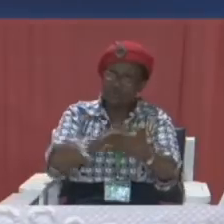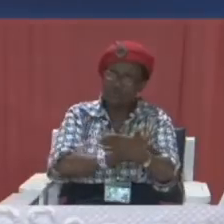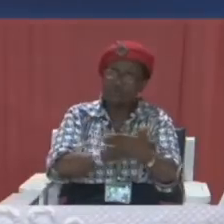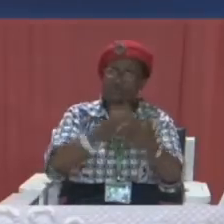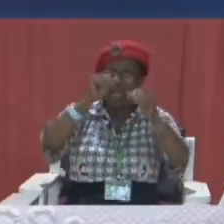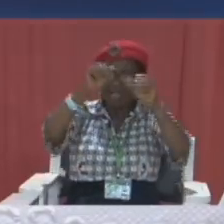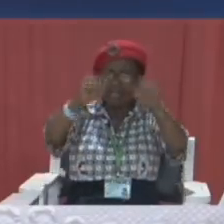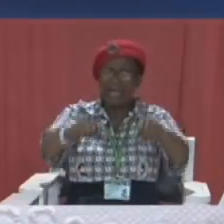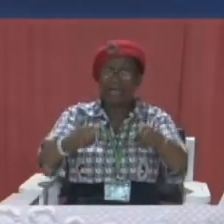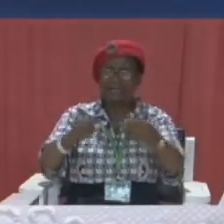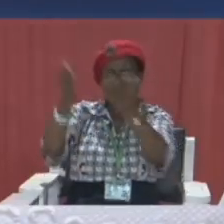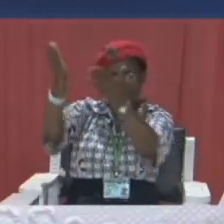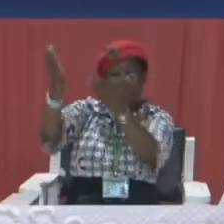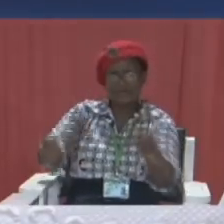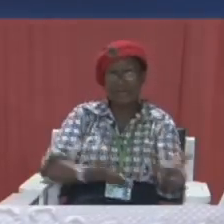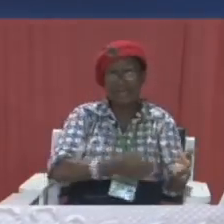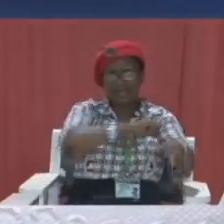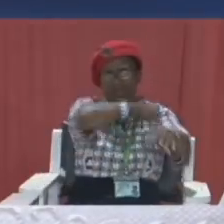Some